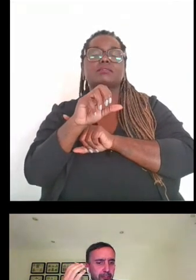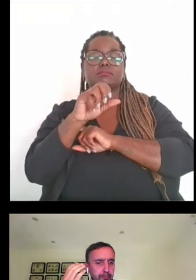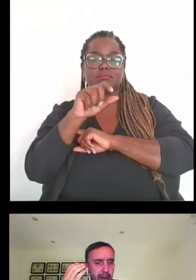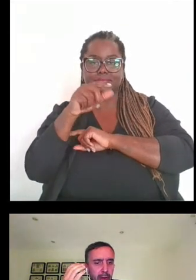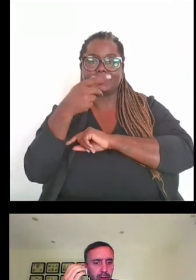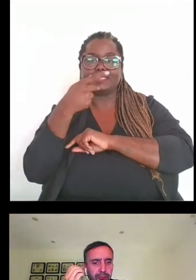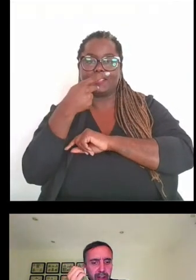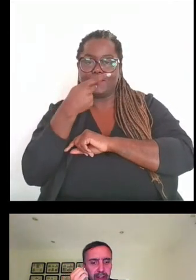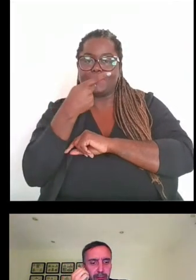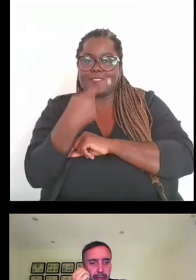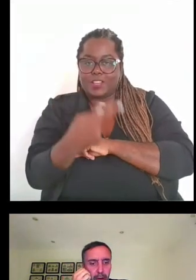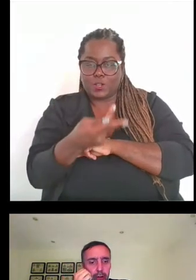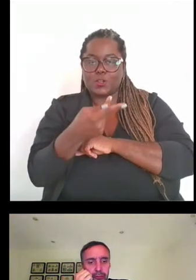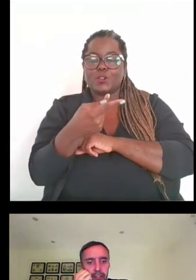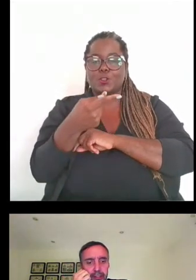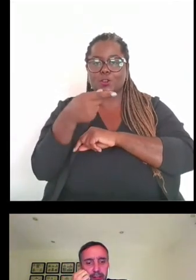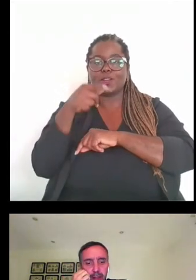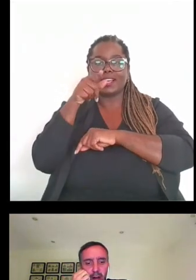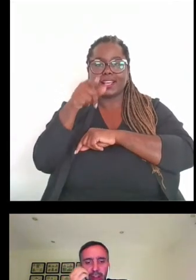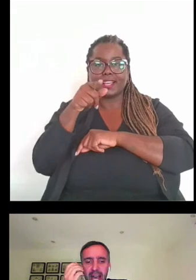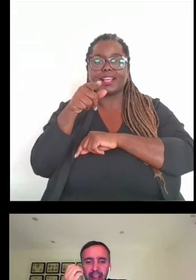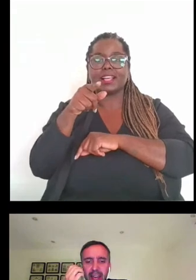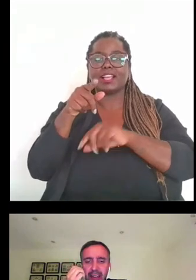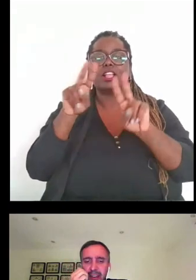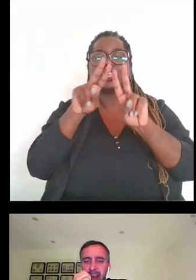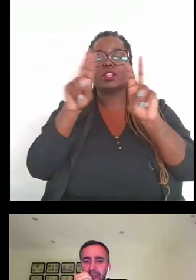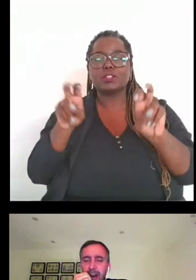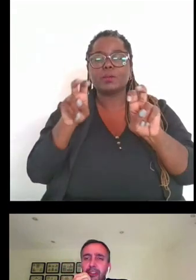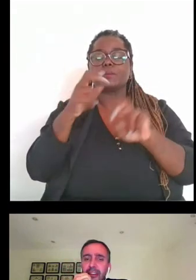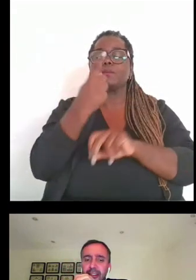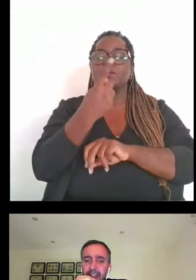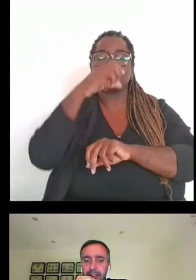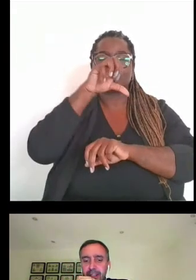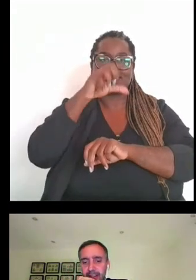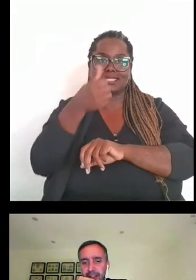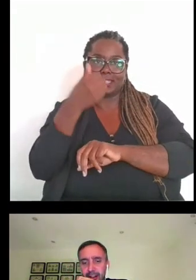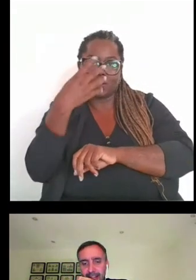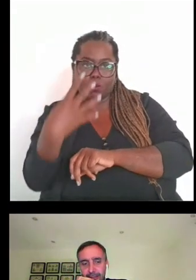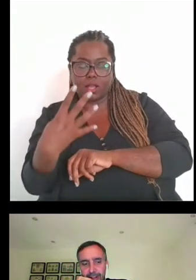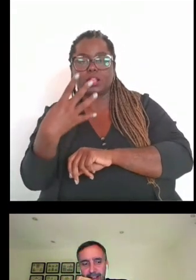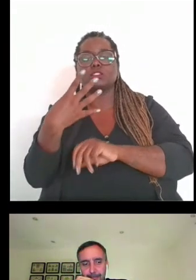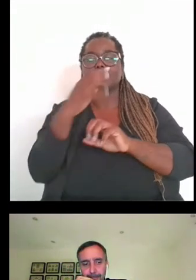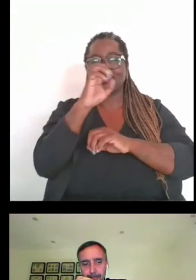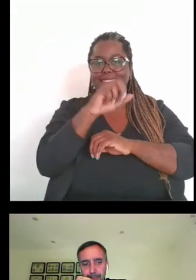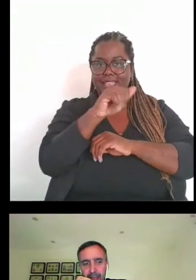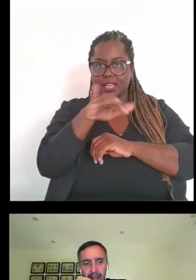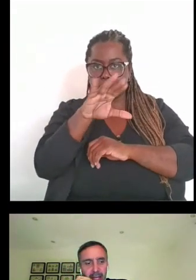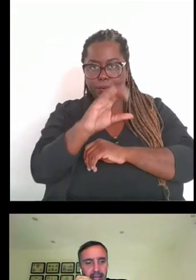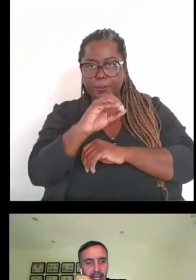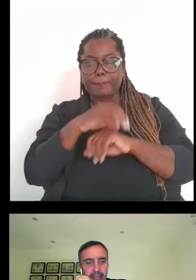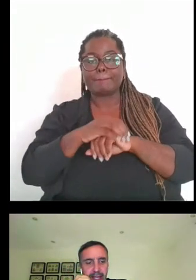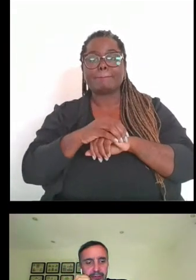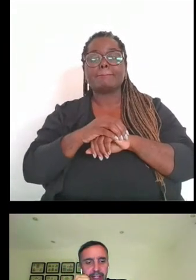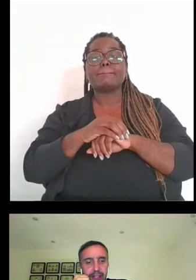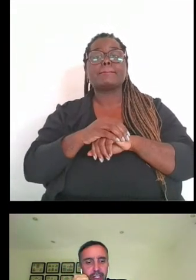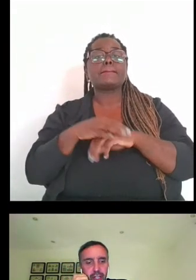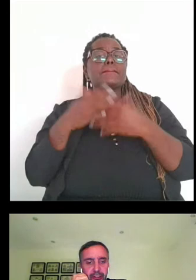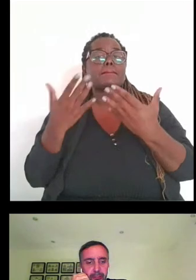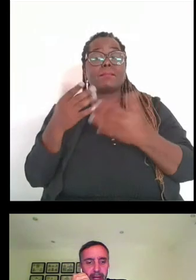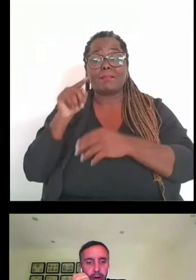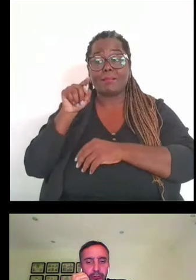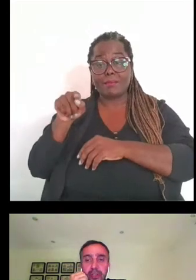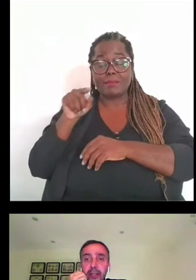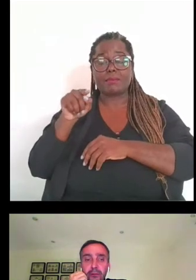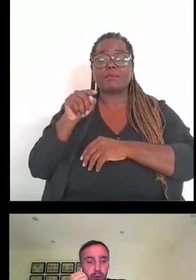most biographer biographers on the other hand found it difficult to classify him and David